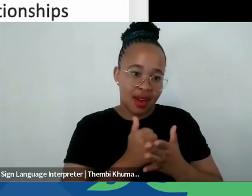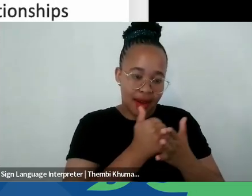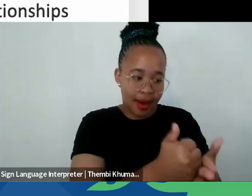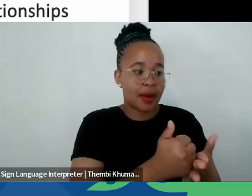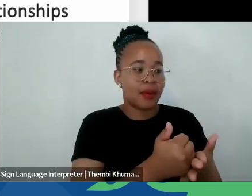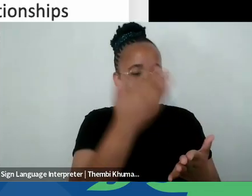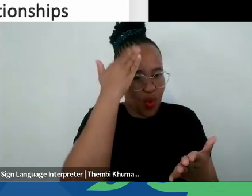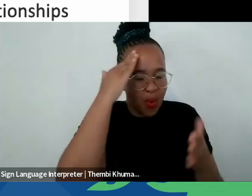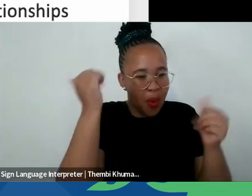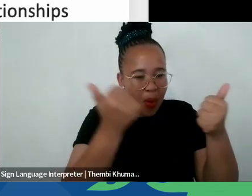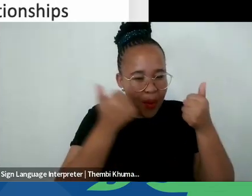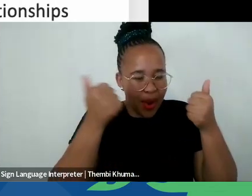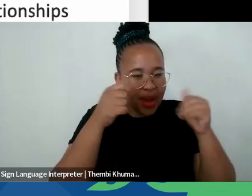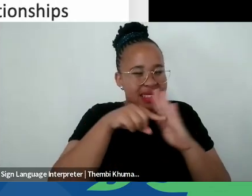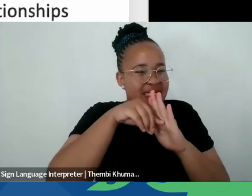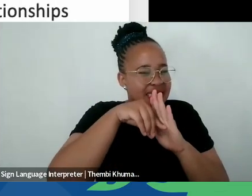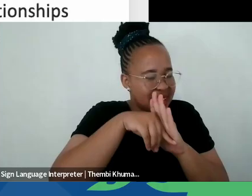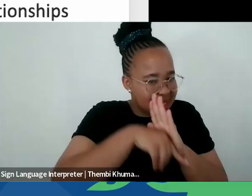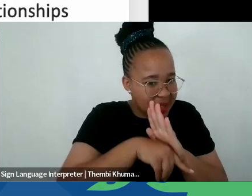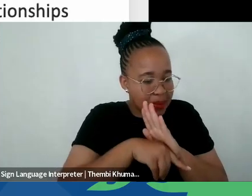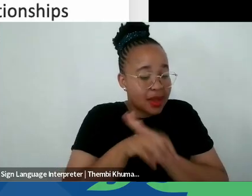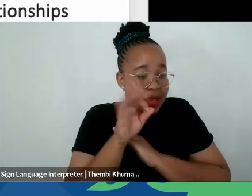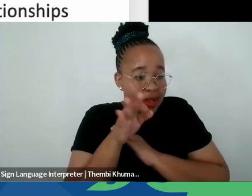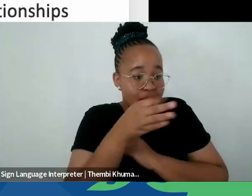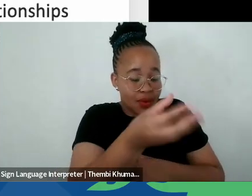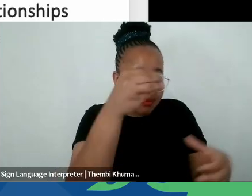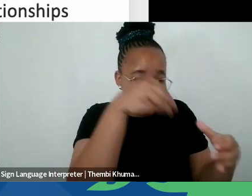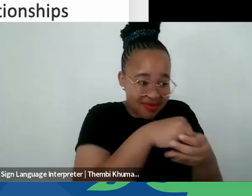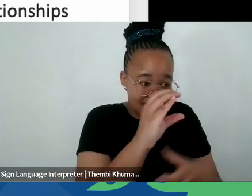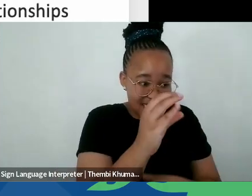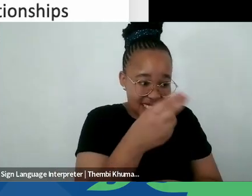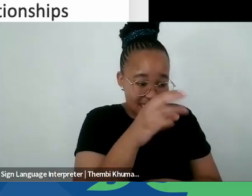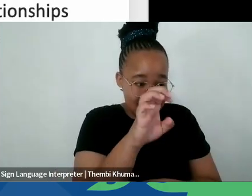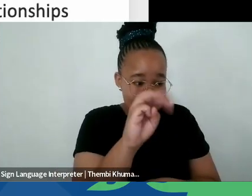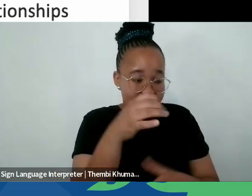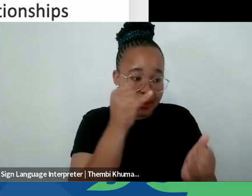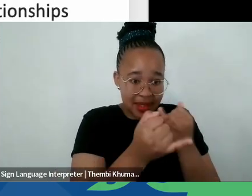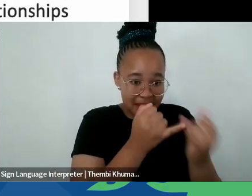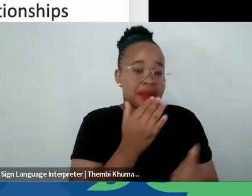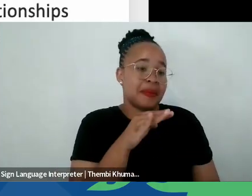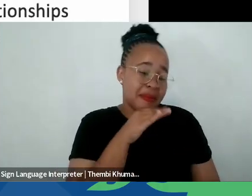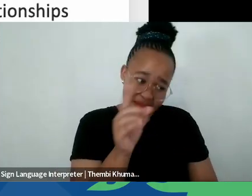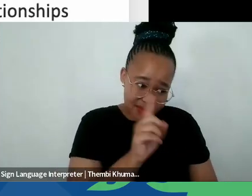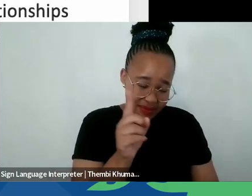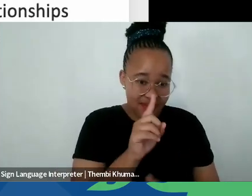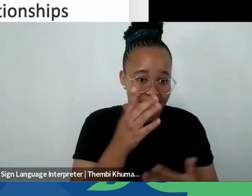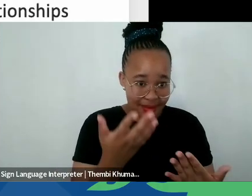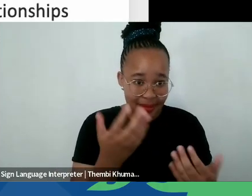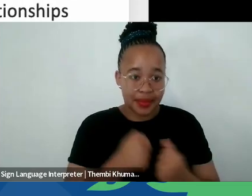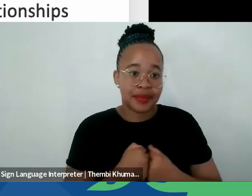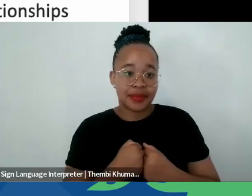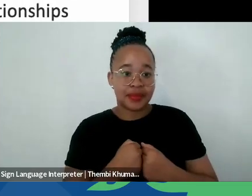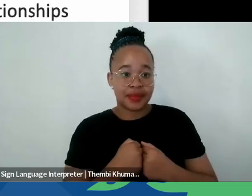understand what is at play. But some of maybe I'm cherry picking